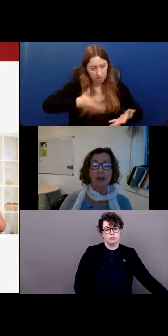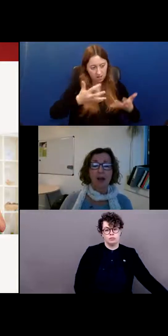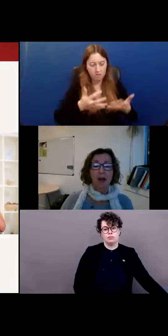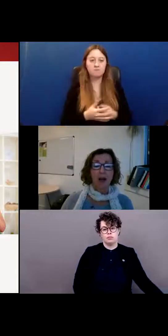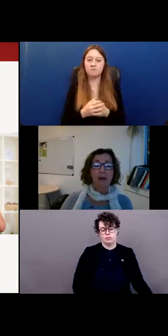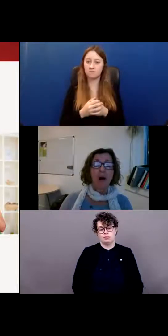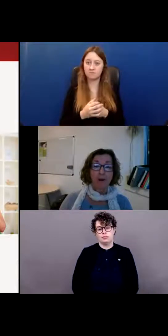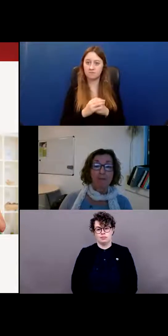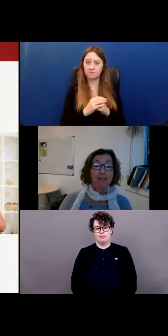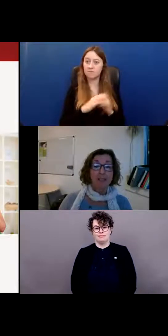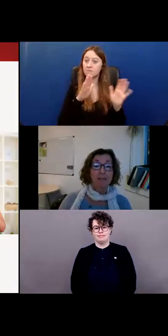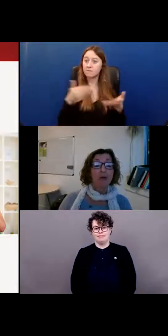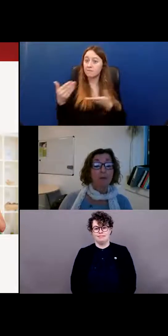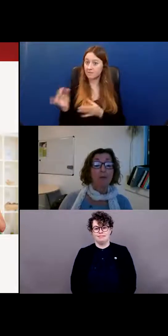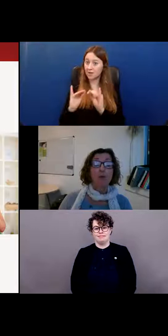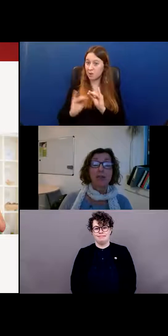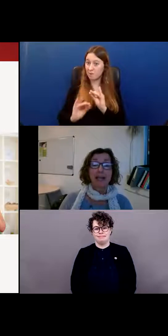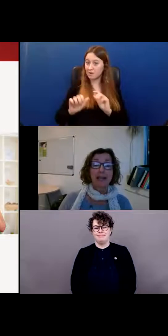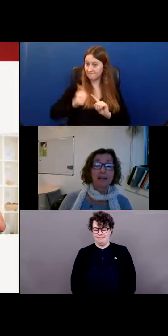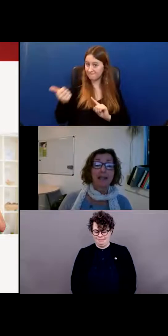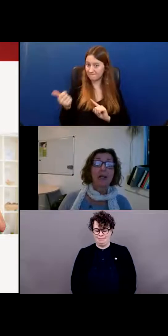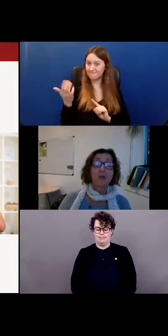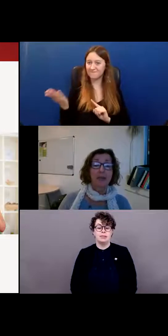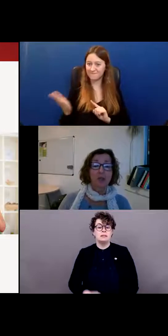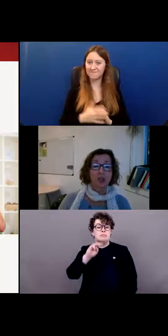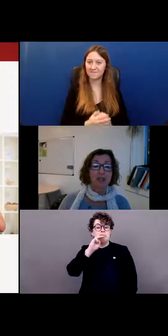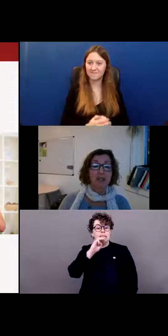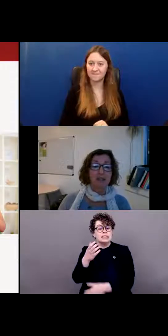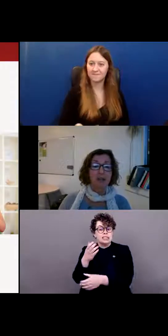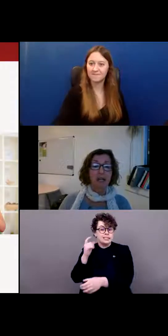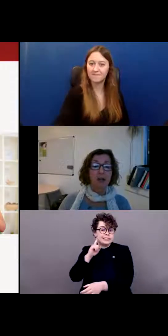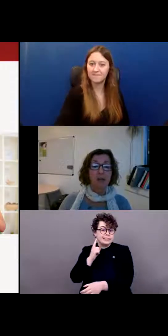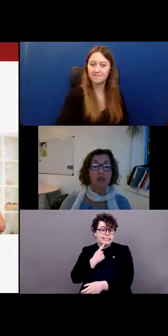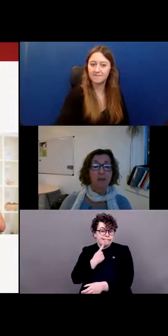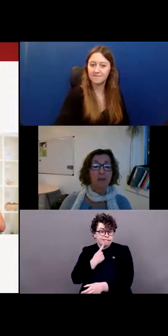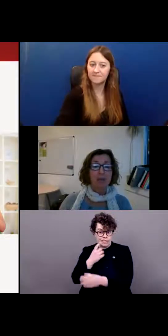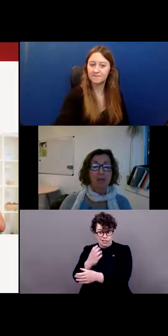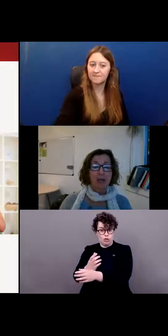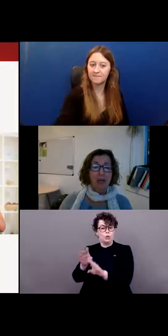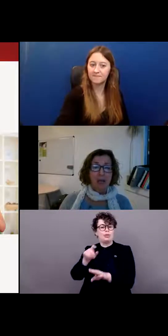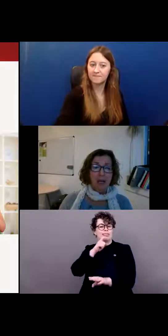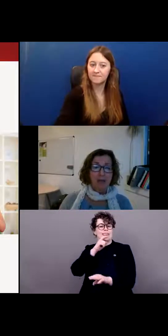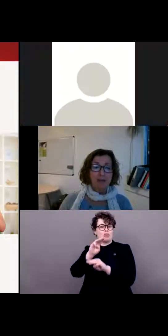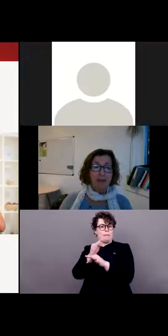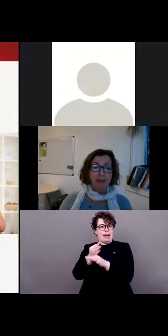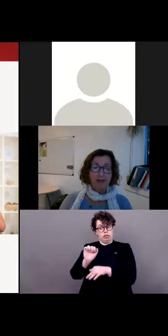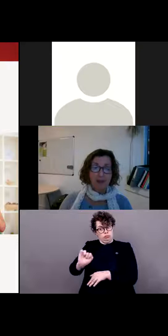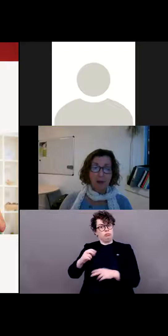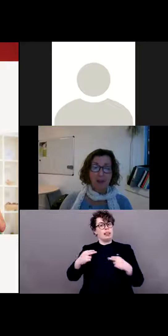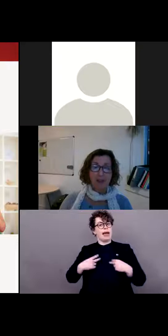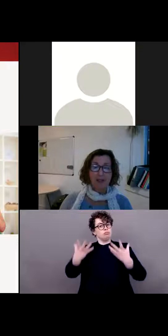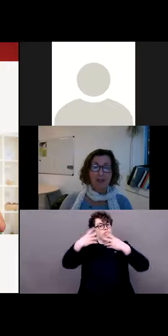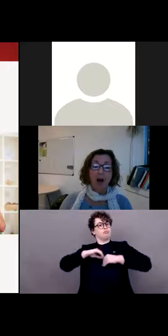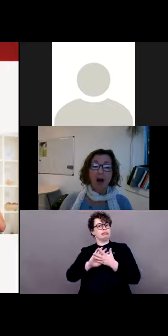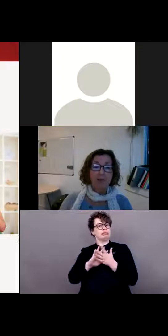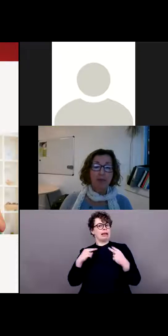families are at risk for delayed language acquisition in a sign language. The other thing we need to think